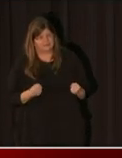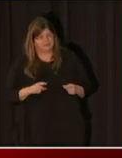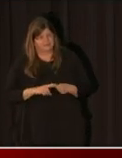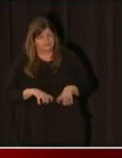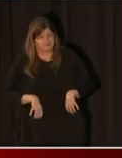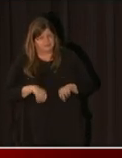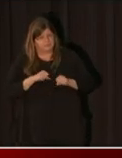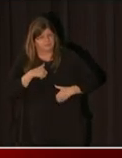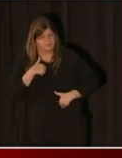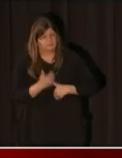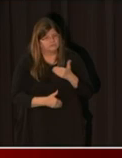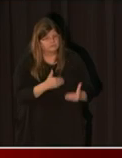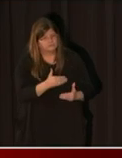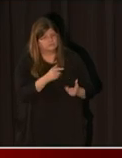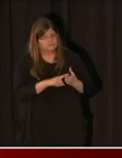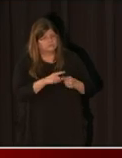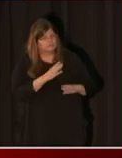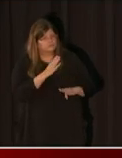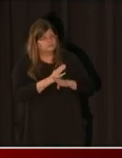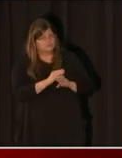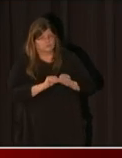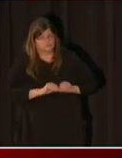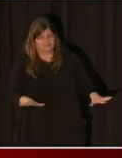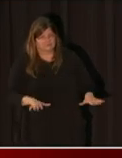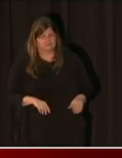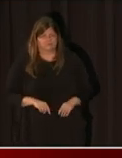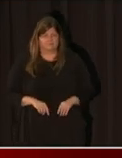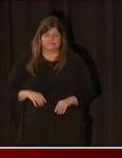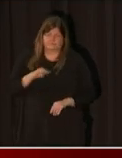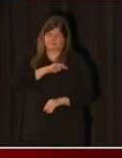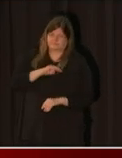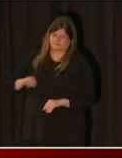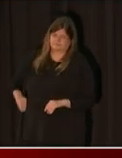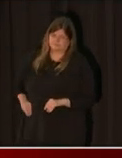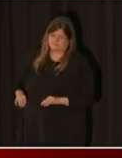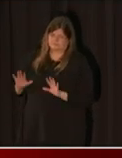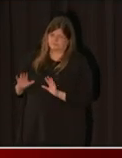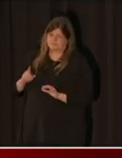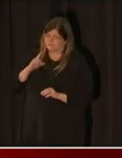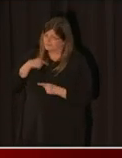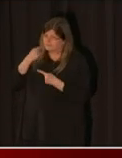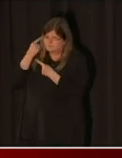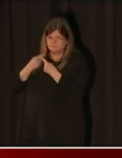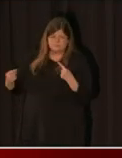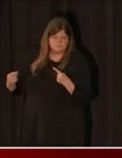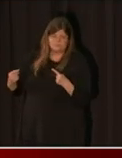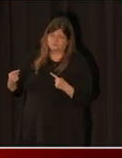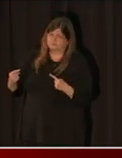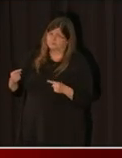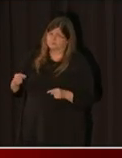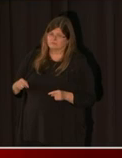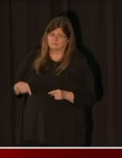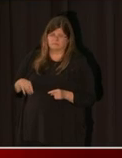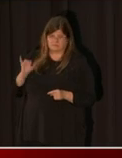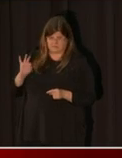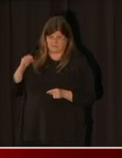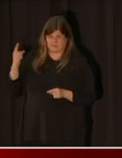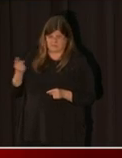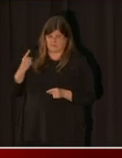would disagree with any conclusion that said we weren't working very hard to save lives in Washington, D.C. Have